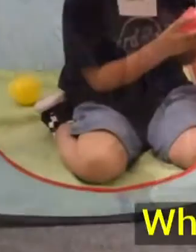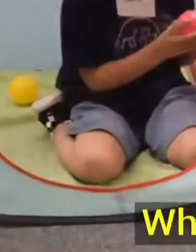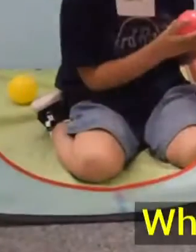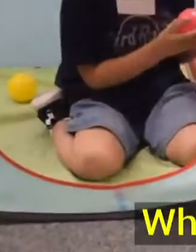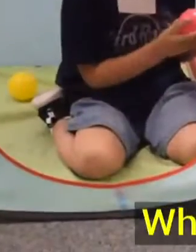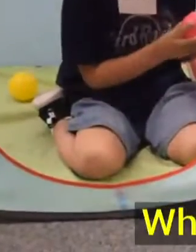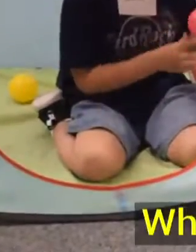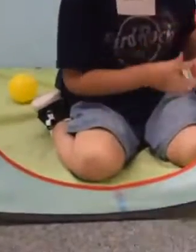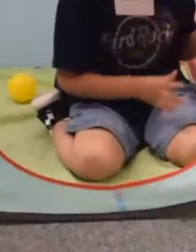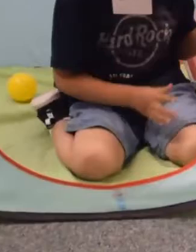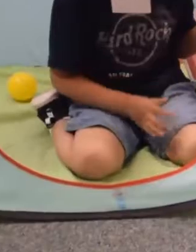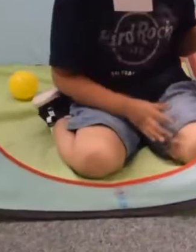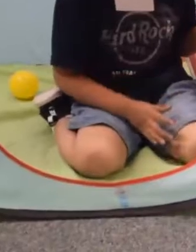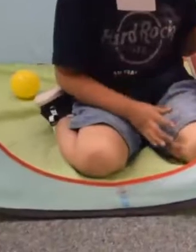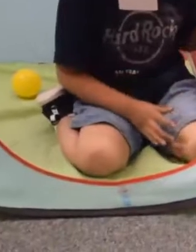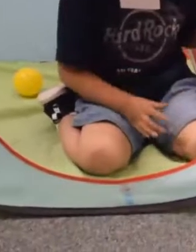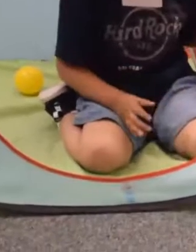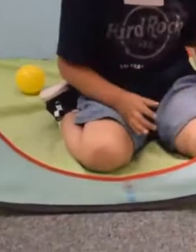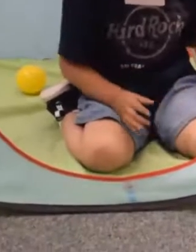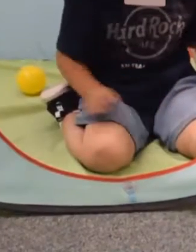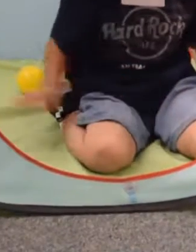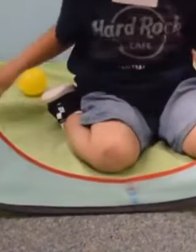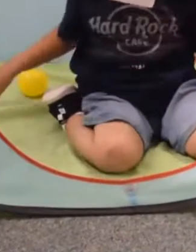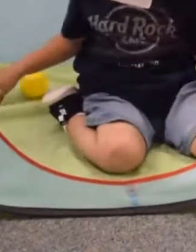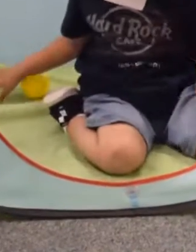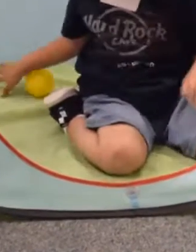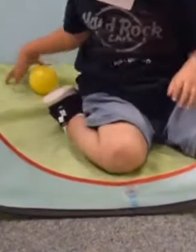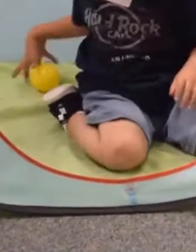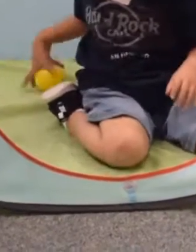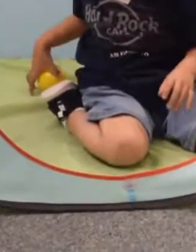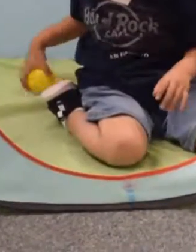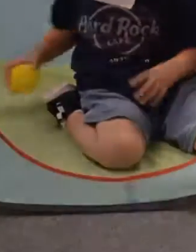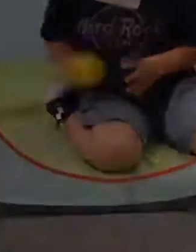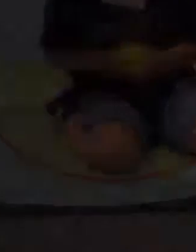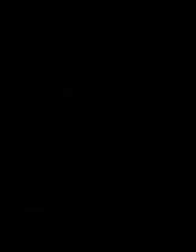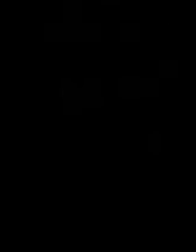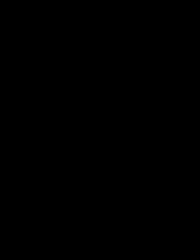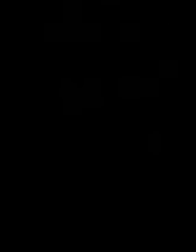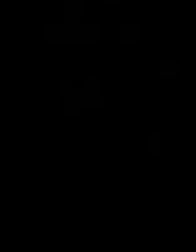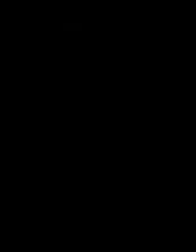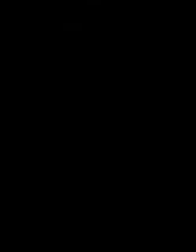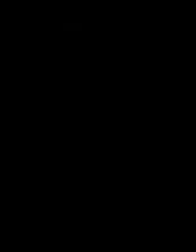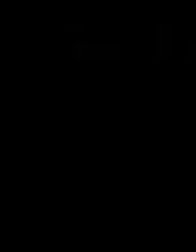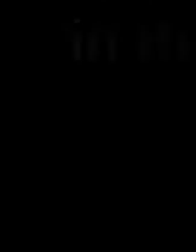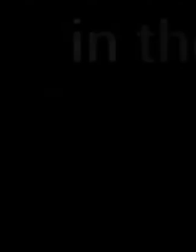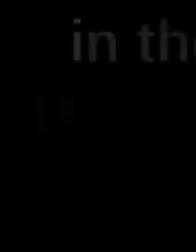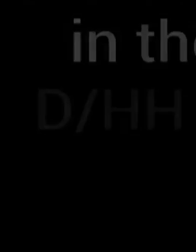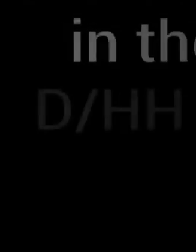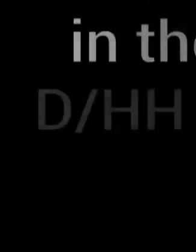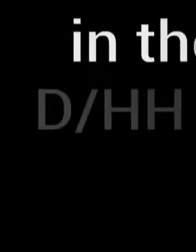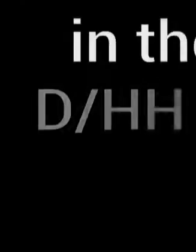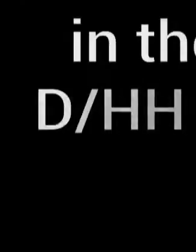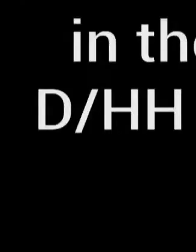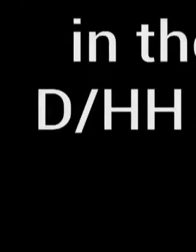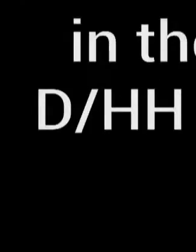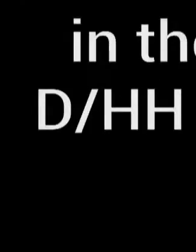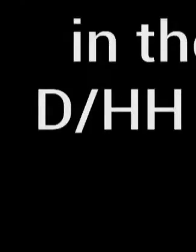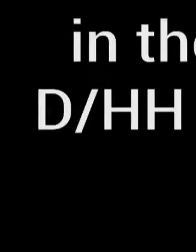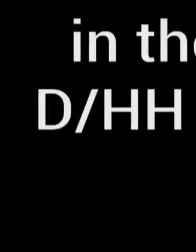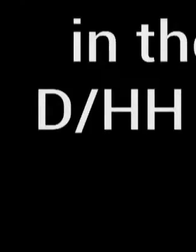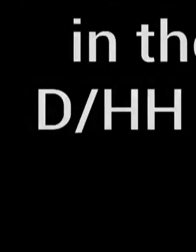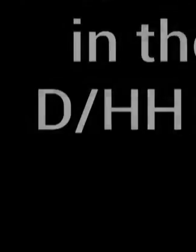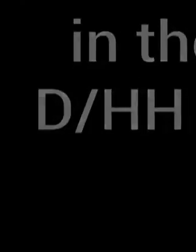The teacher seated on the ground signs to a little boy sitting inside a tent. Words appear. What do you hope to see in the future for